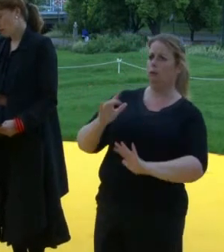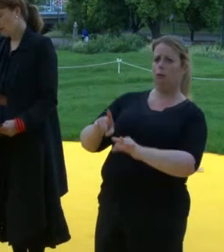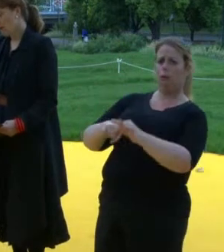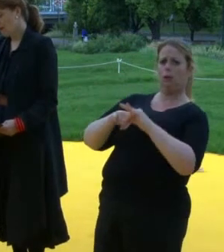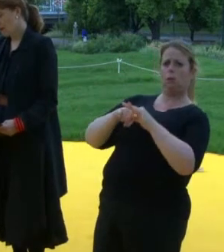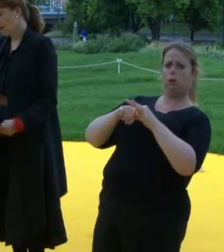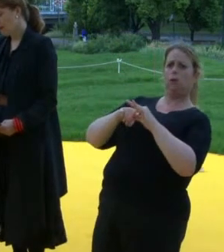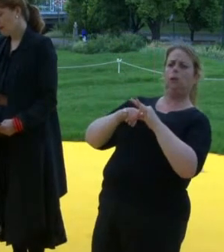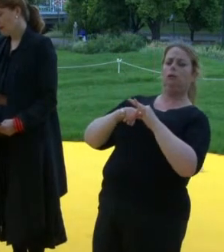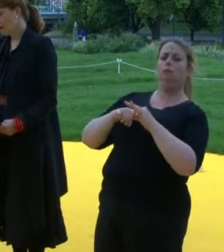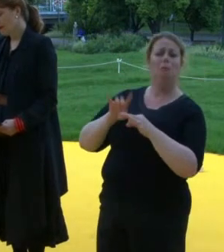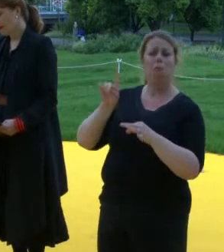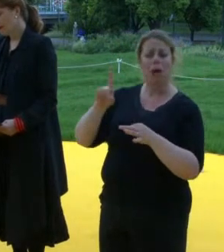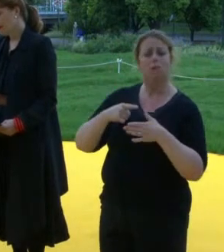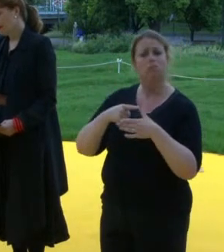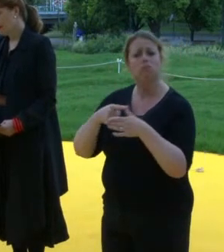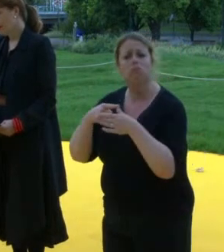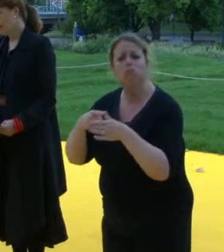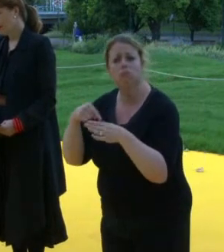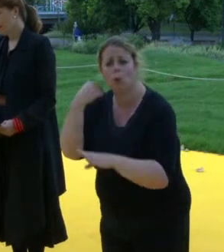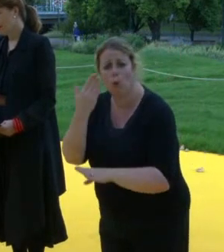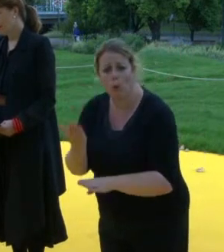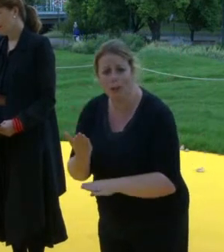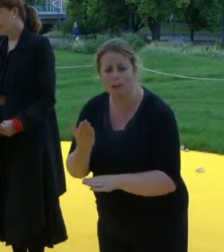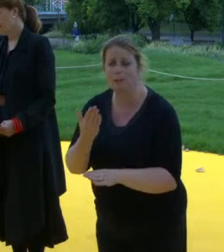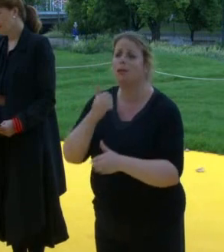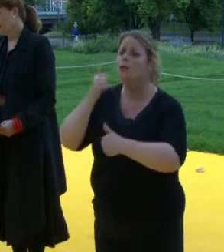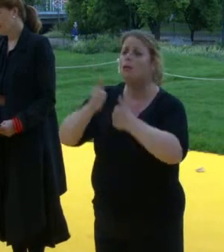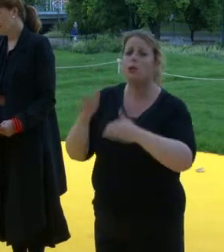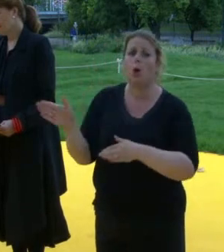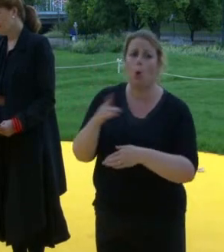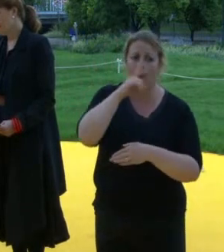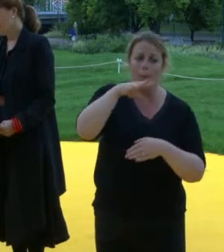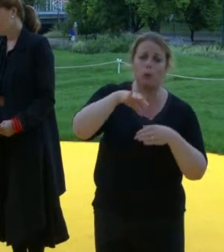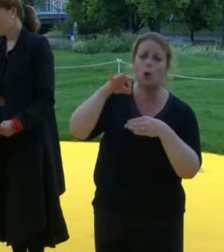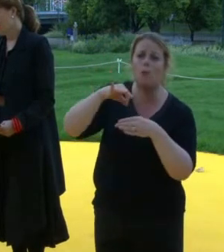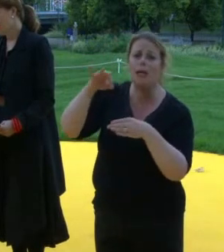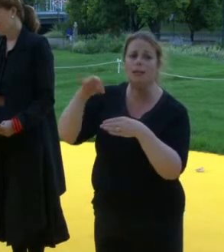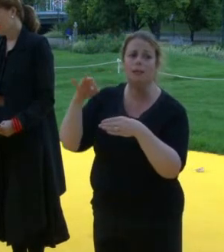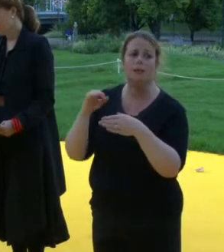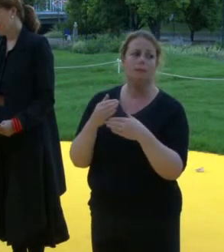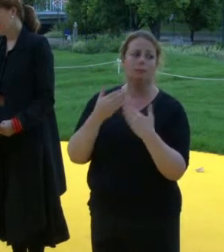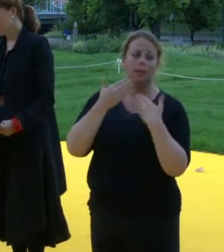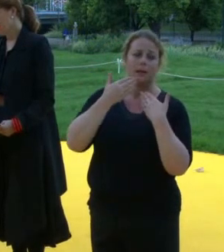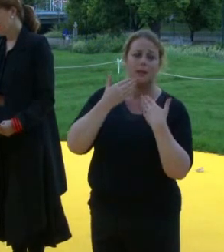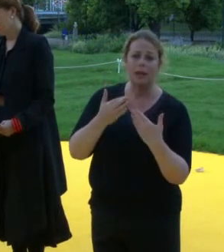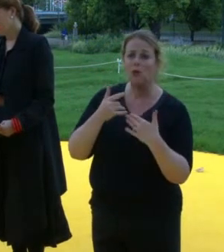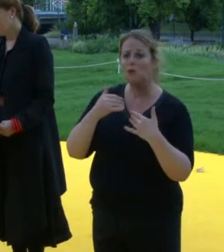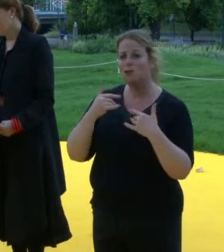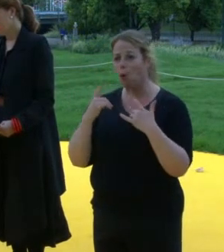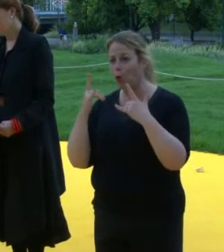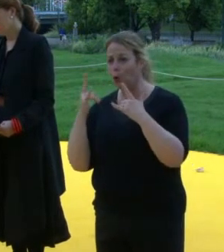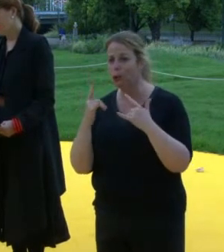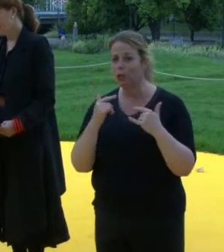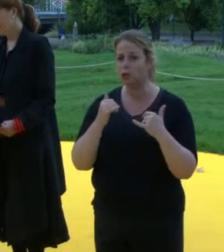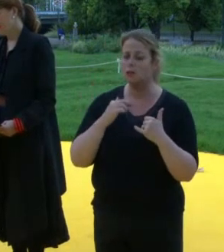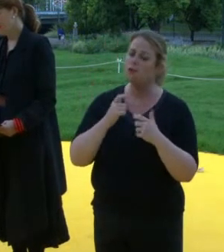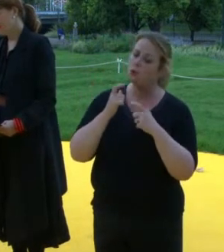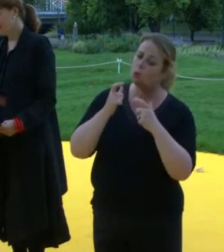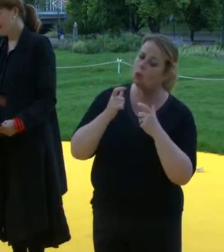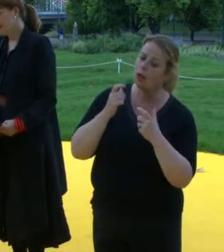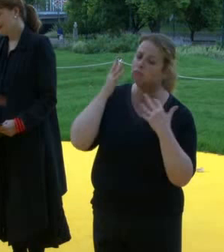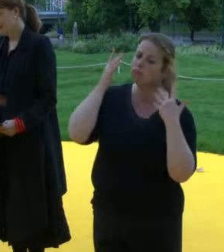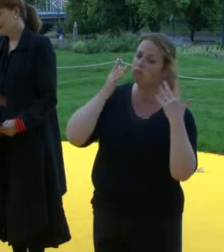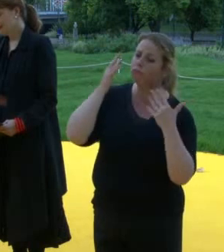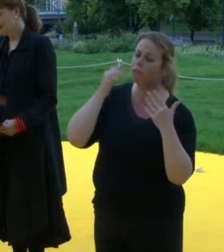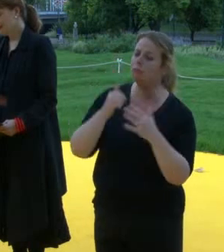much more. Congratulations to all who were nominated, commended and shortlisted, and thank you to the judges for your care and consideration.